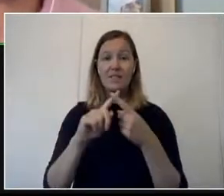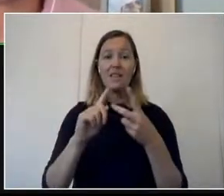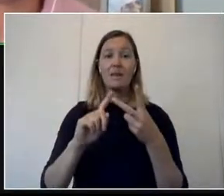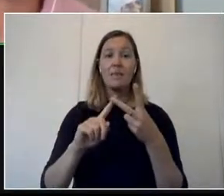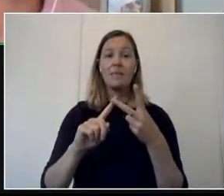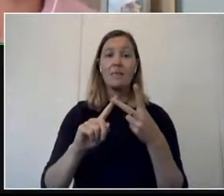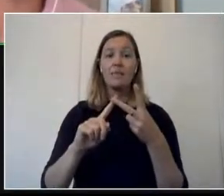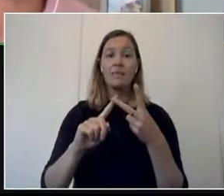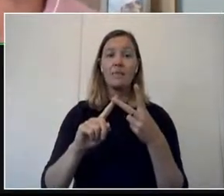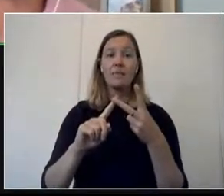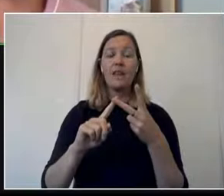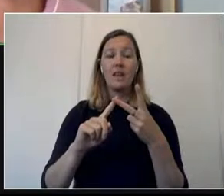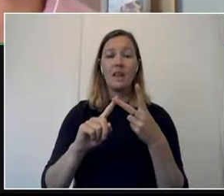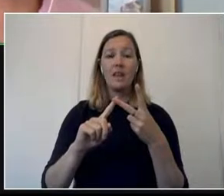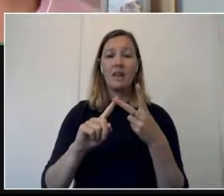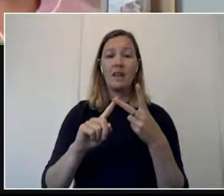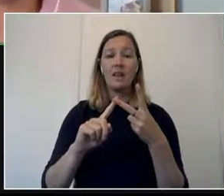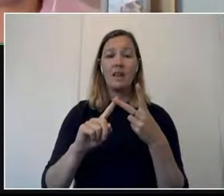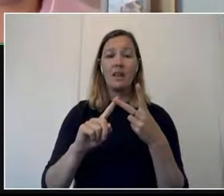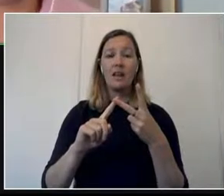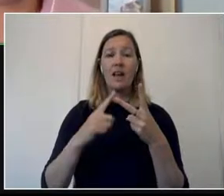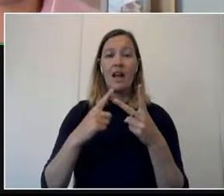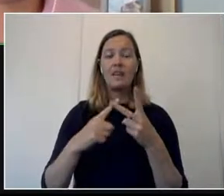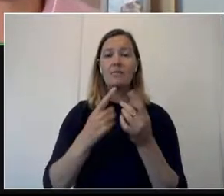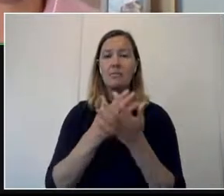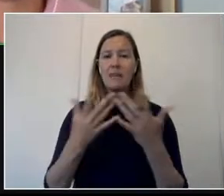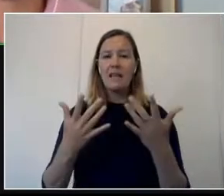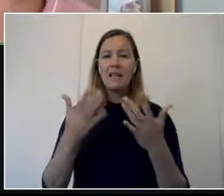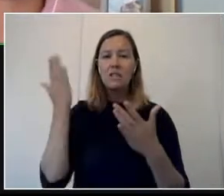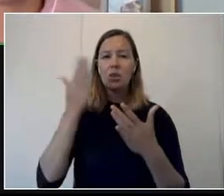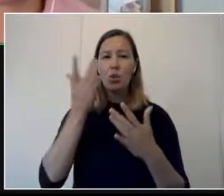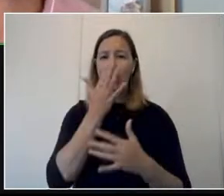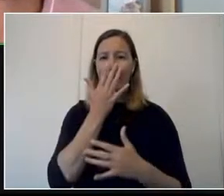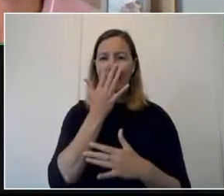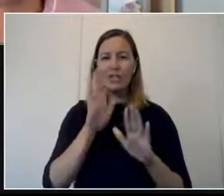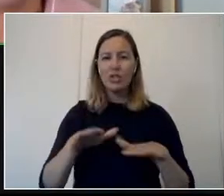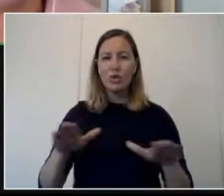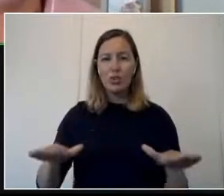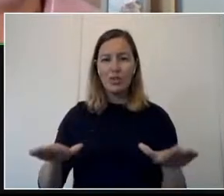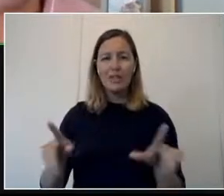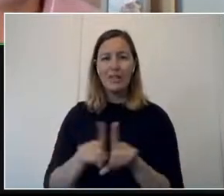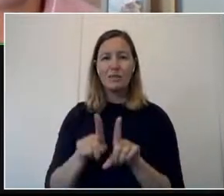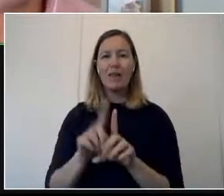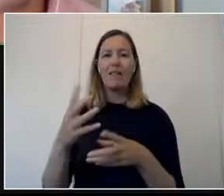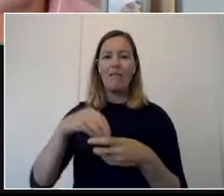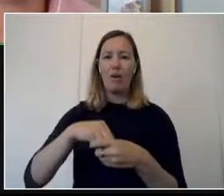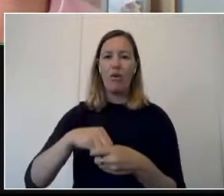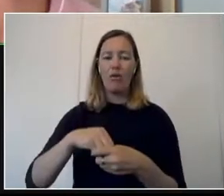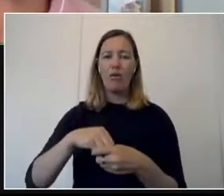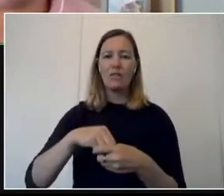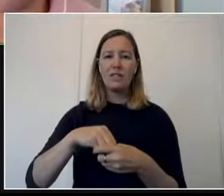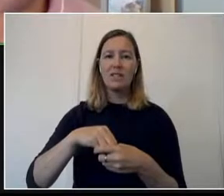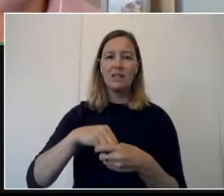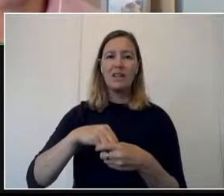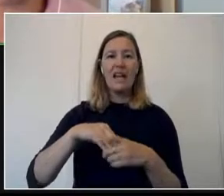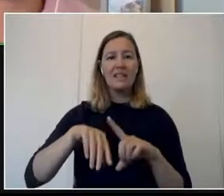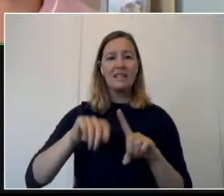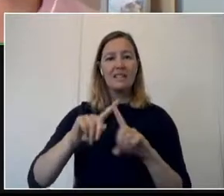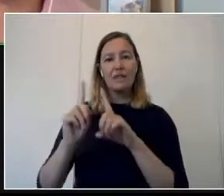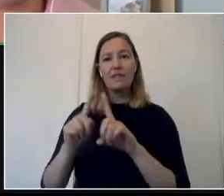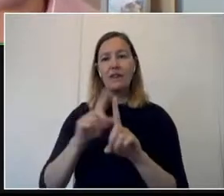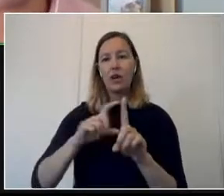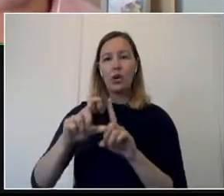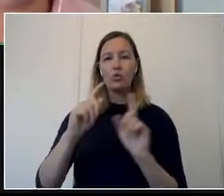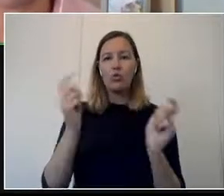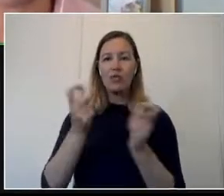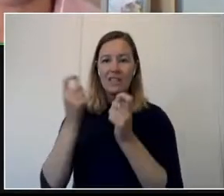large numbers of school-aged children who are taking part in those cultural festivals or